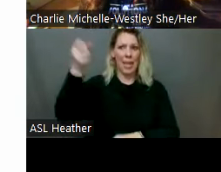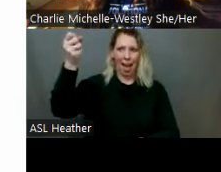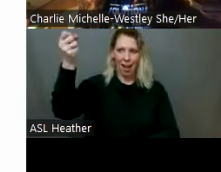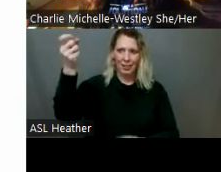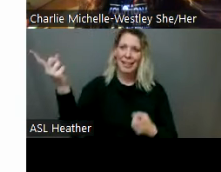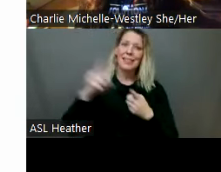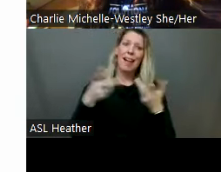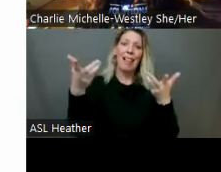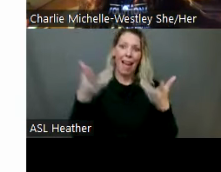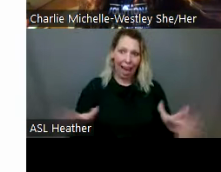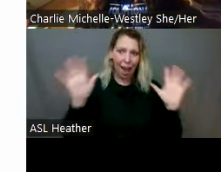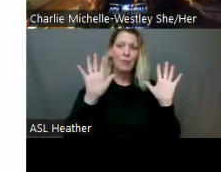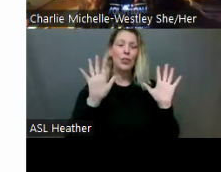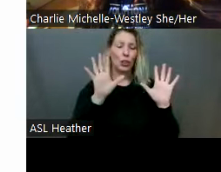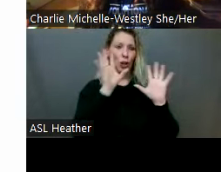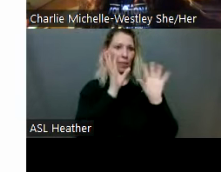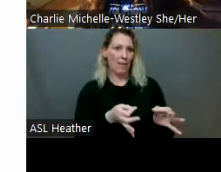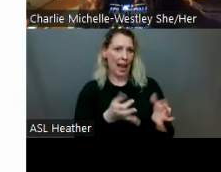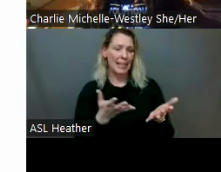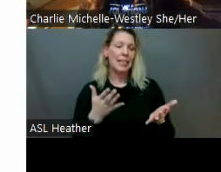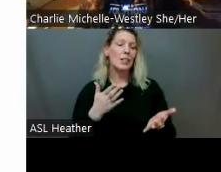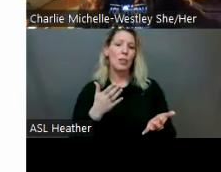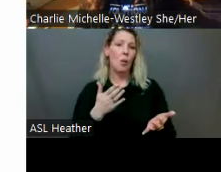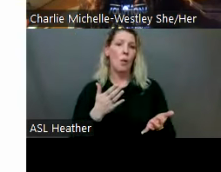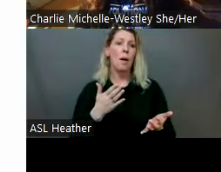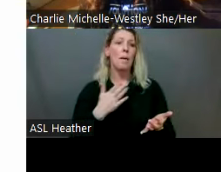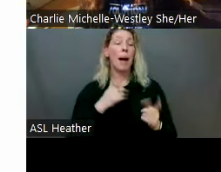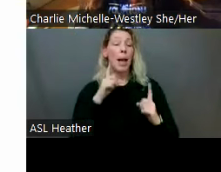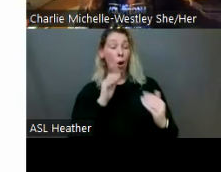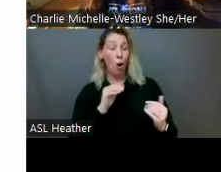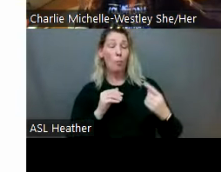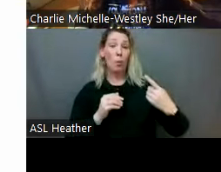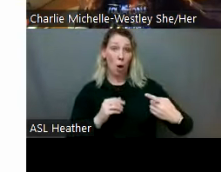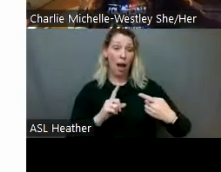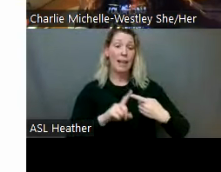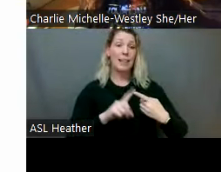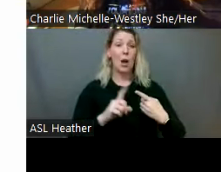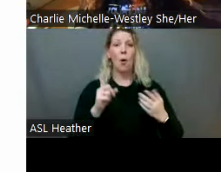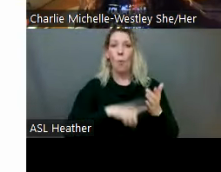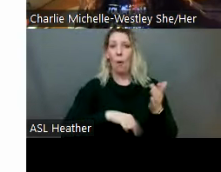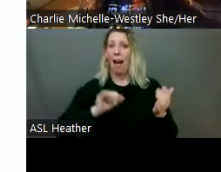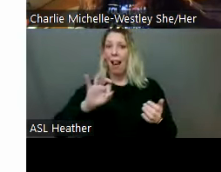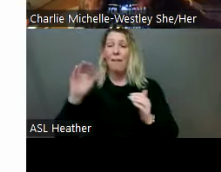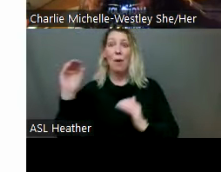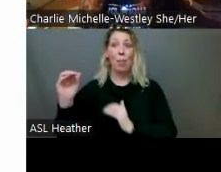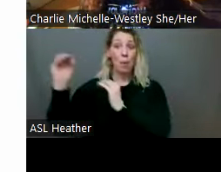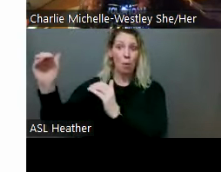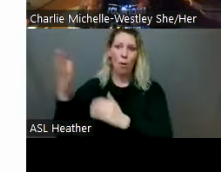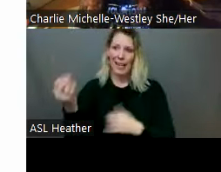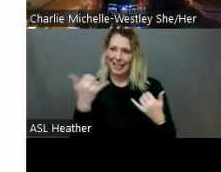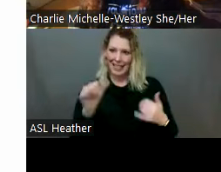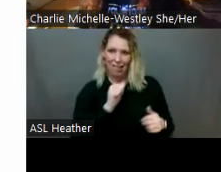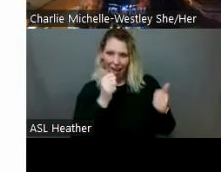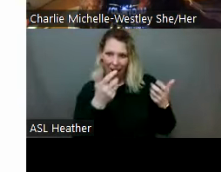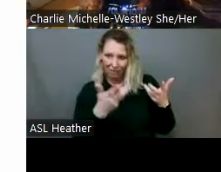until after the findings. My whole point is, what if they get promoted and it's still not